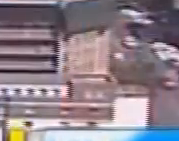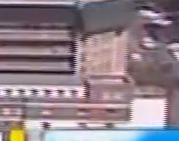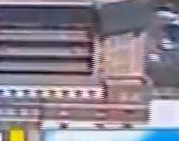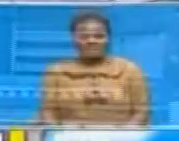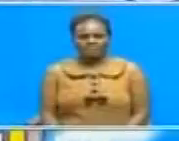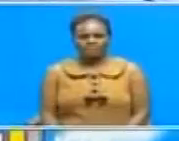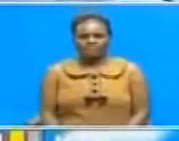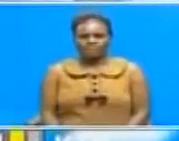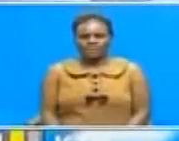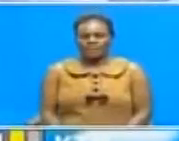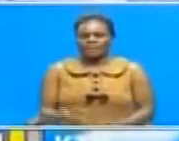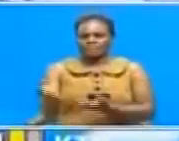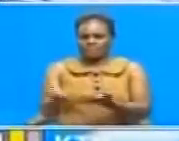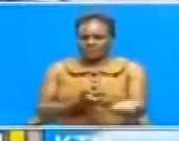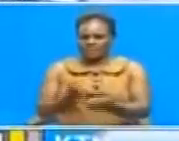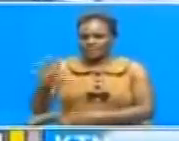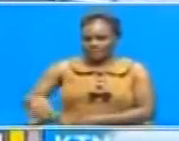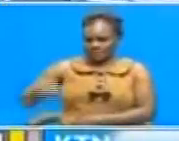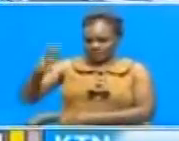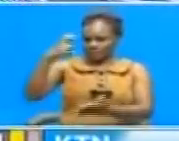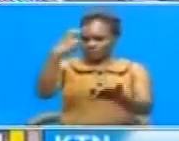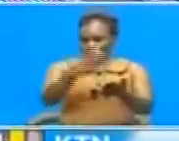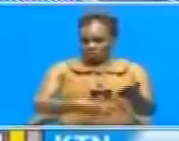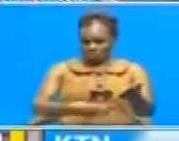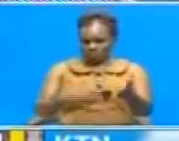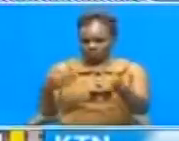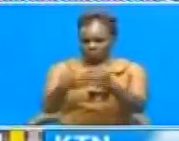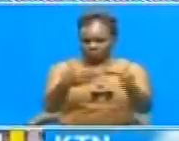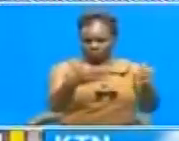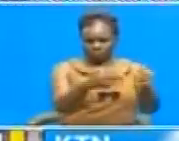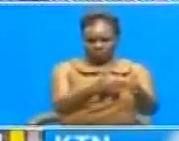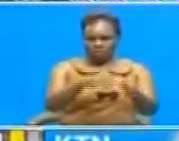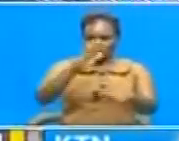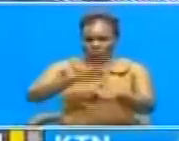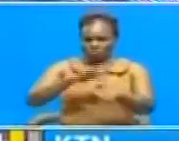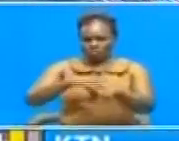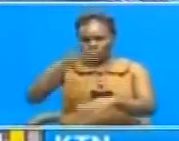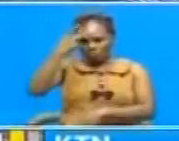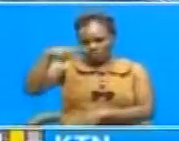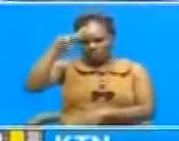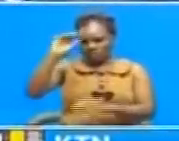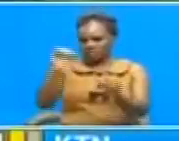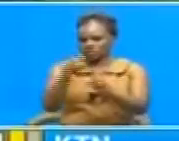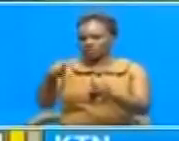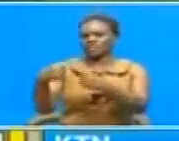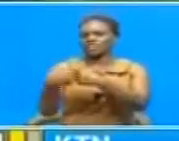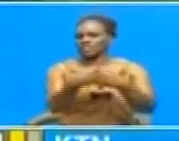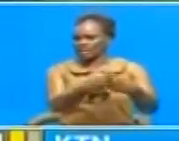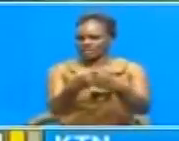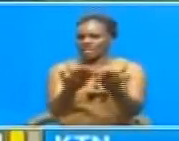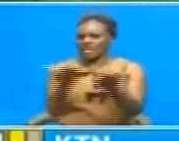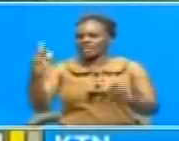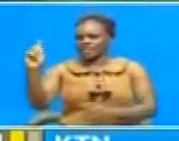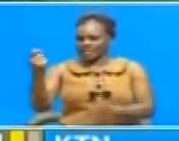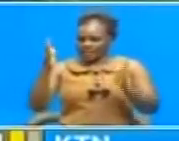The high cost of doing business, existence of non-tariff barriers, and unfavorable fiscal policies are very common challenges that any